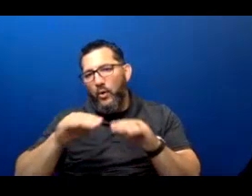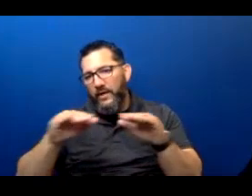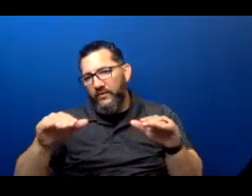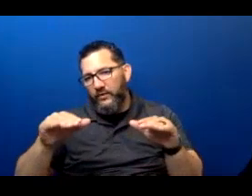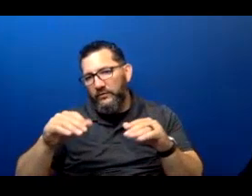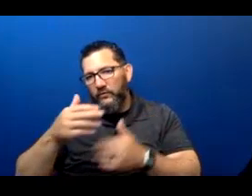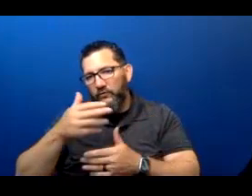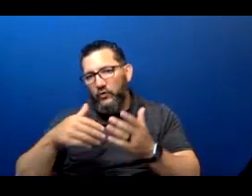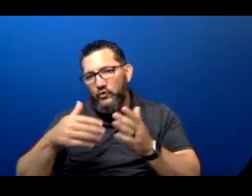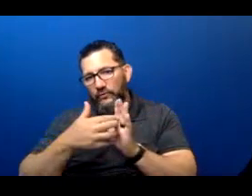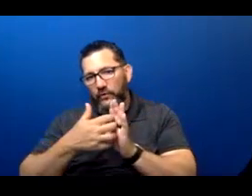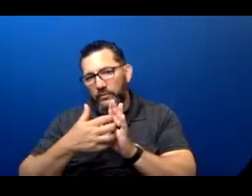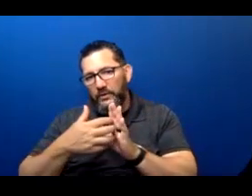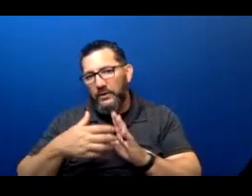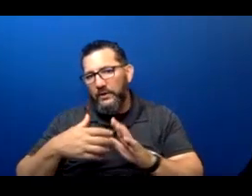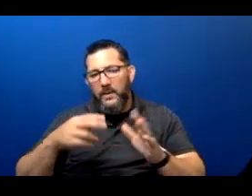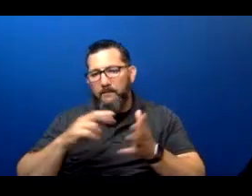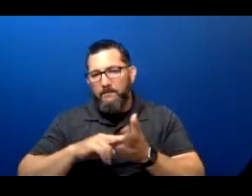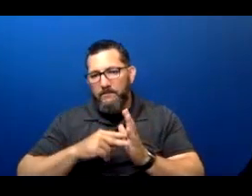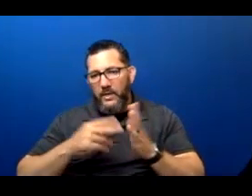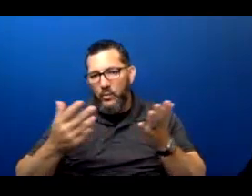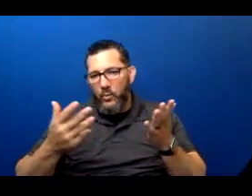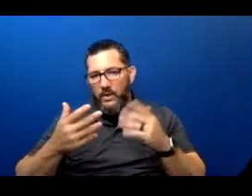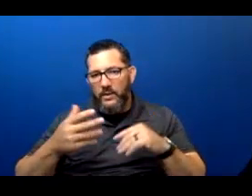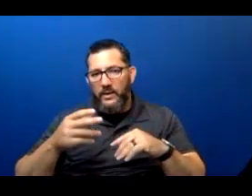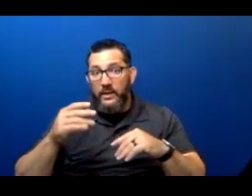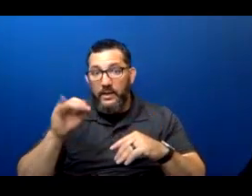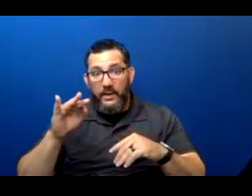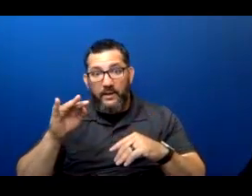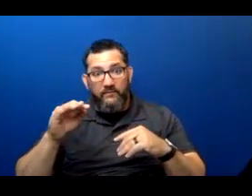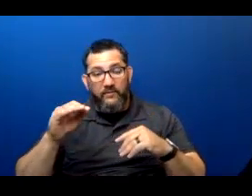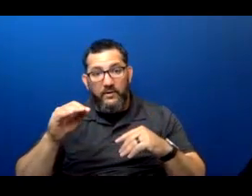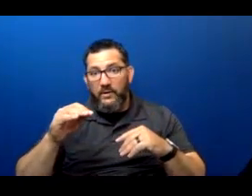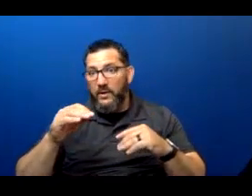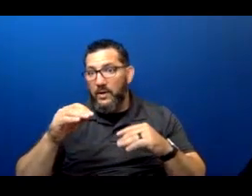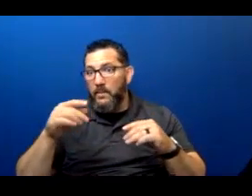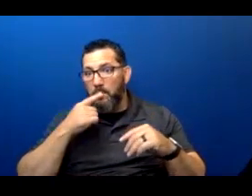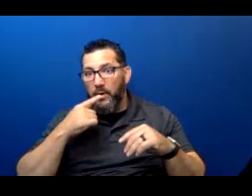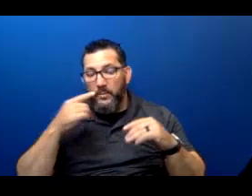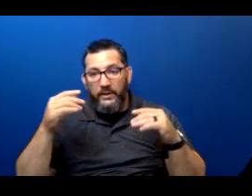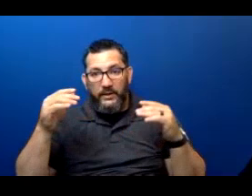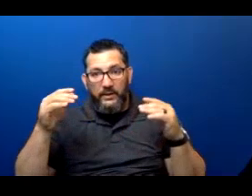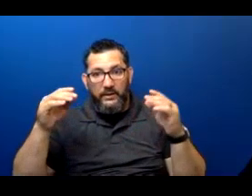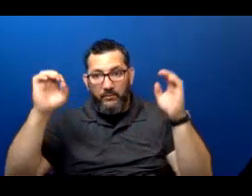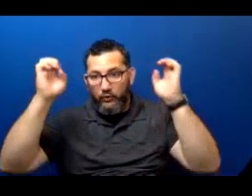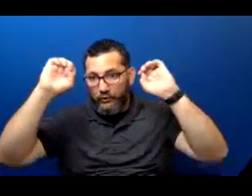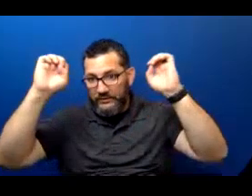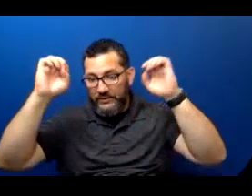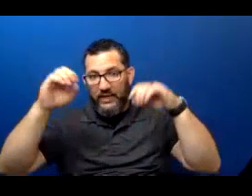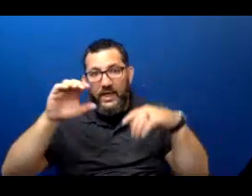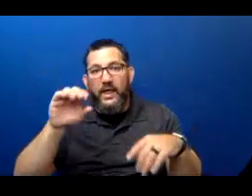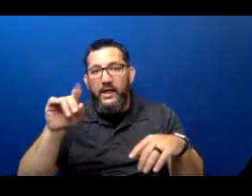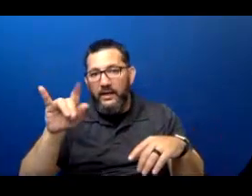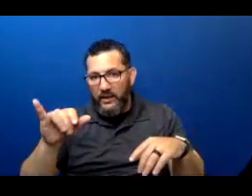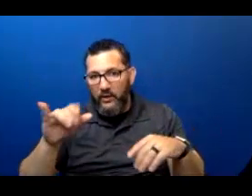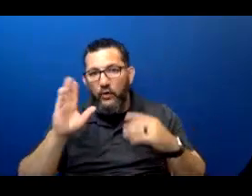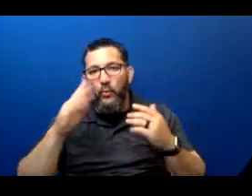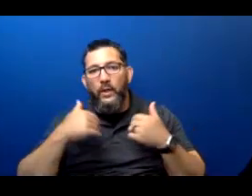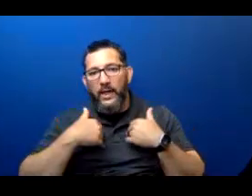social vulnerability. So this means that in the event of a public health crisis, these counties are likely to have